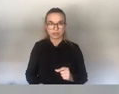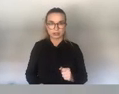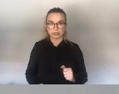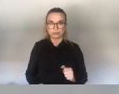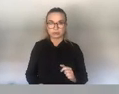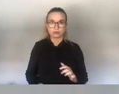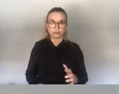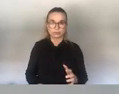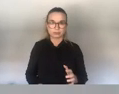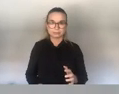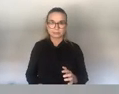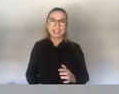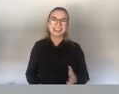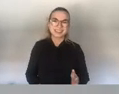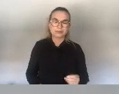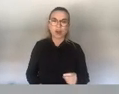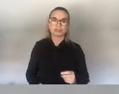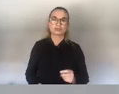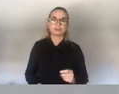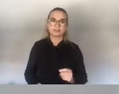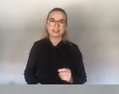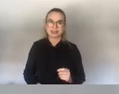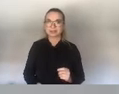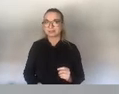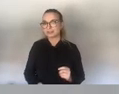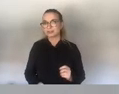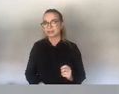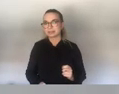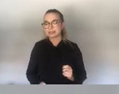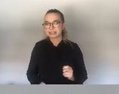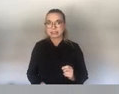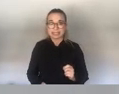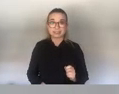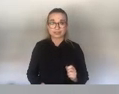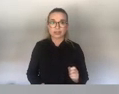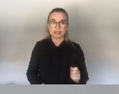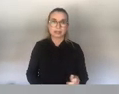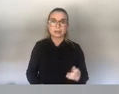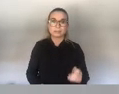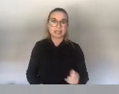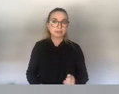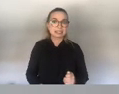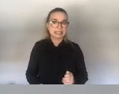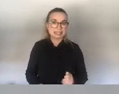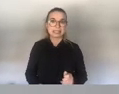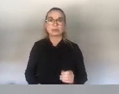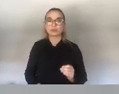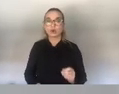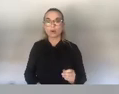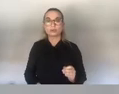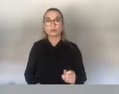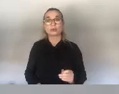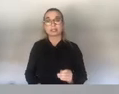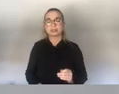who are diagnosed with the disorder. That's over 150,000 veterans in Australia, making PTSD the